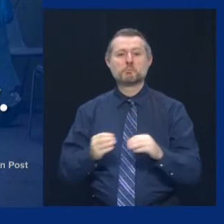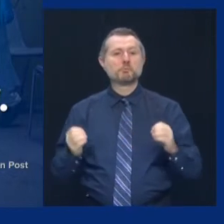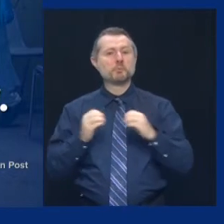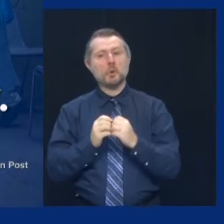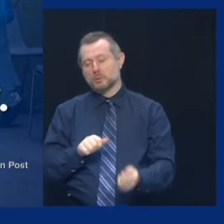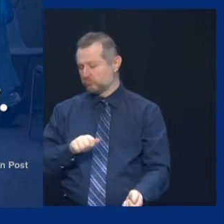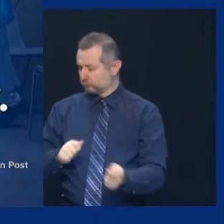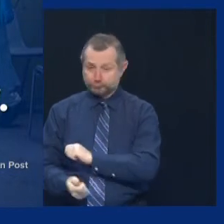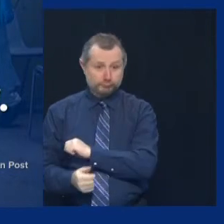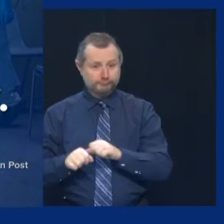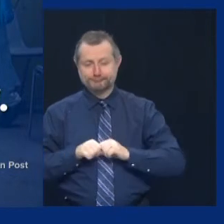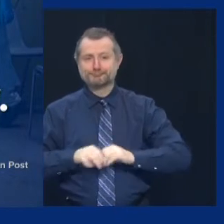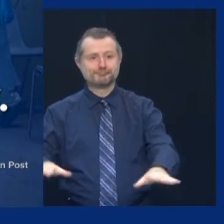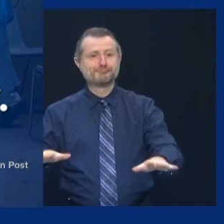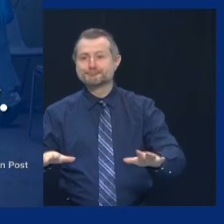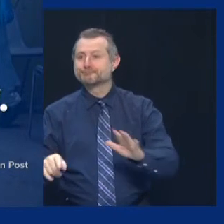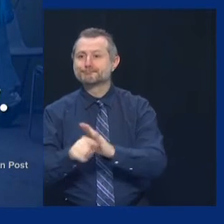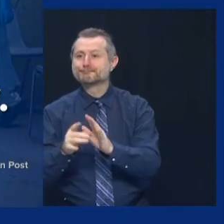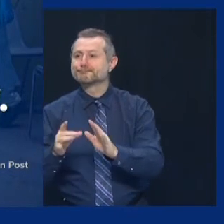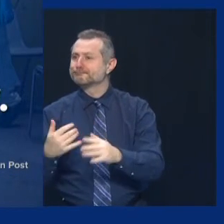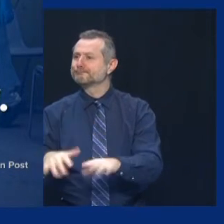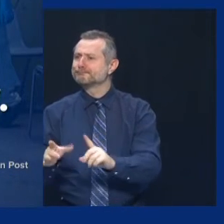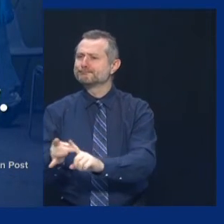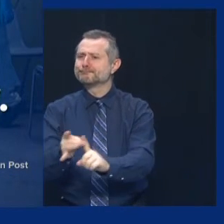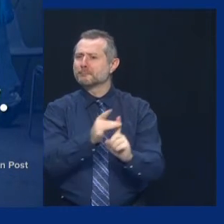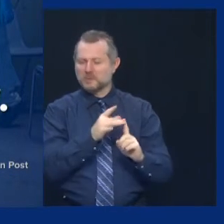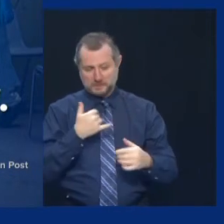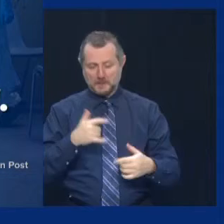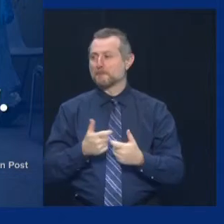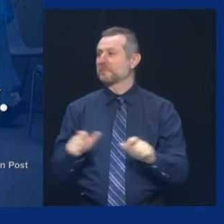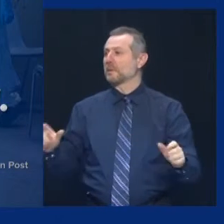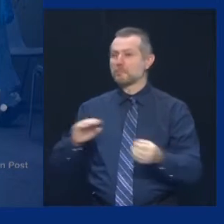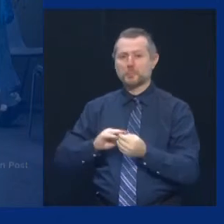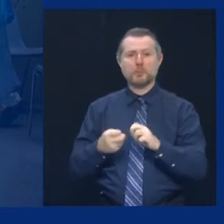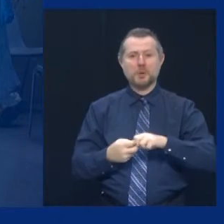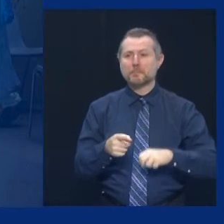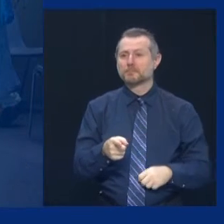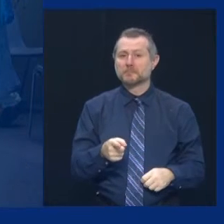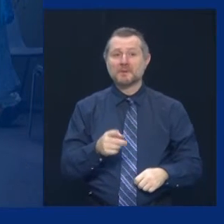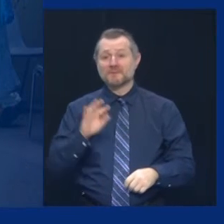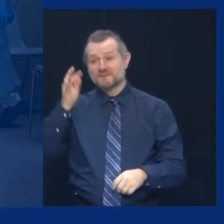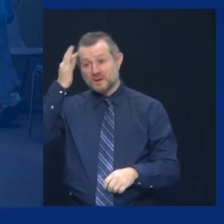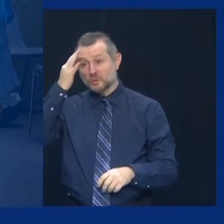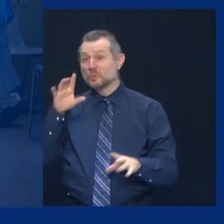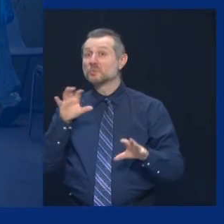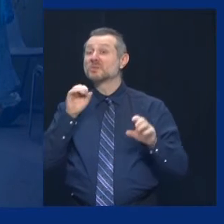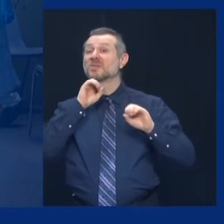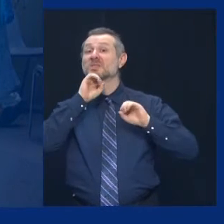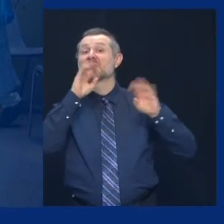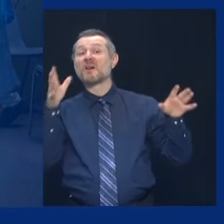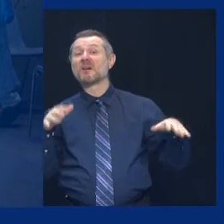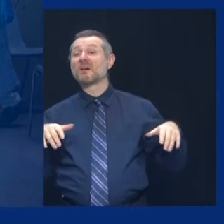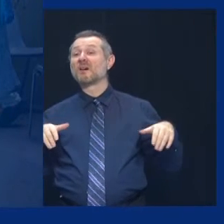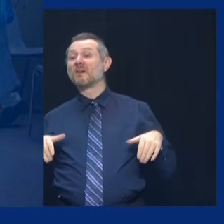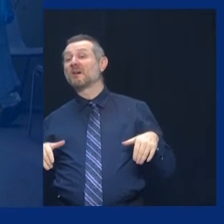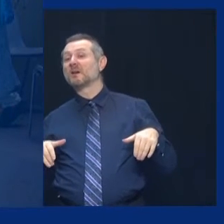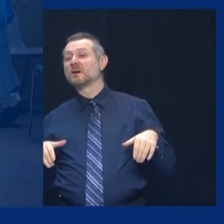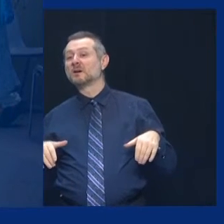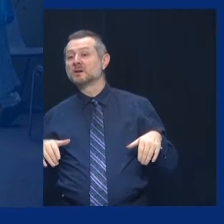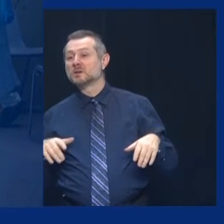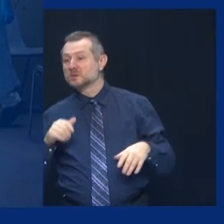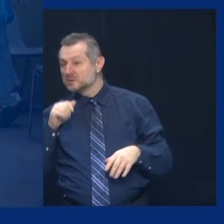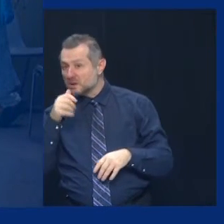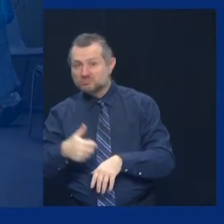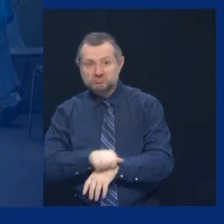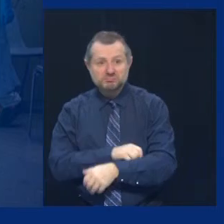again be incompetent as a federal government and take no action is just not